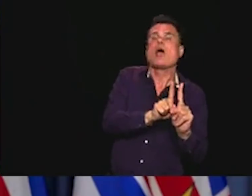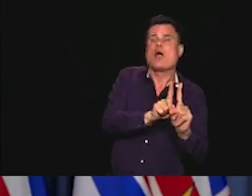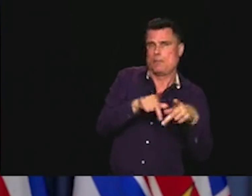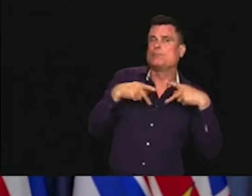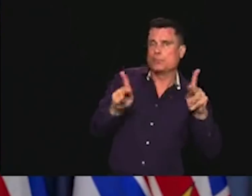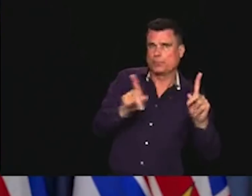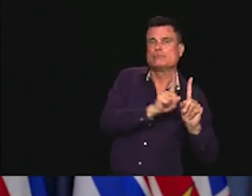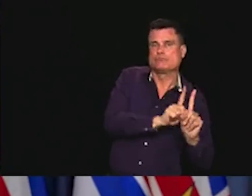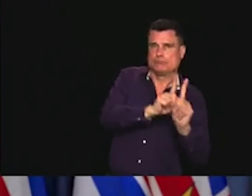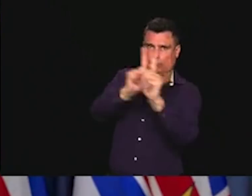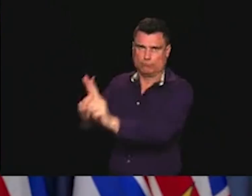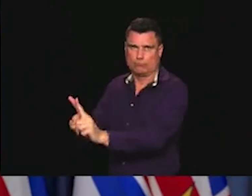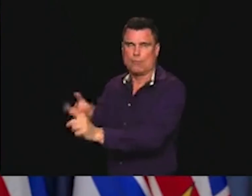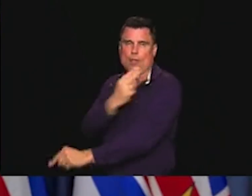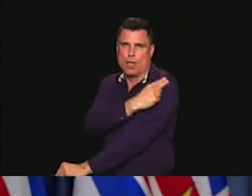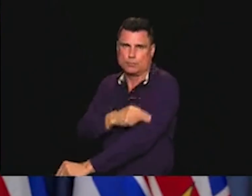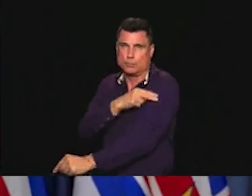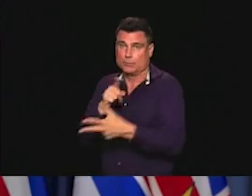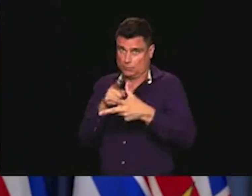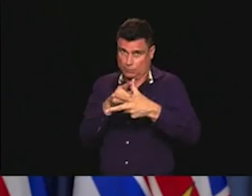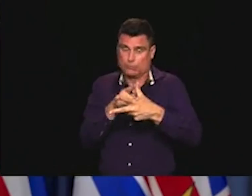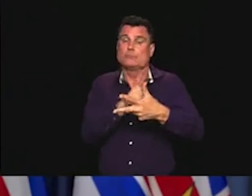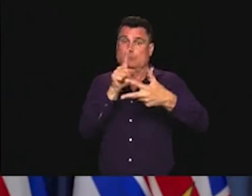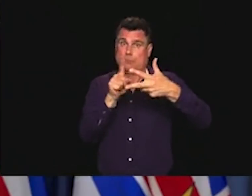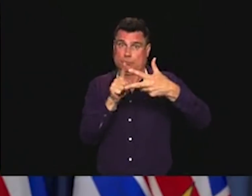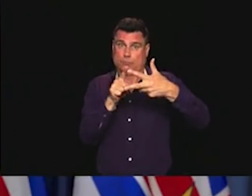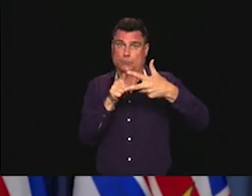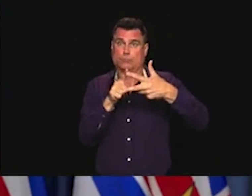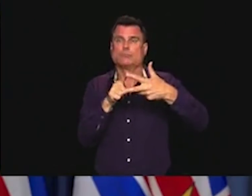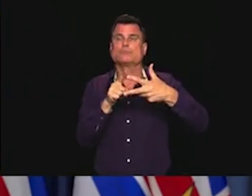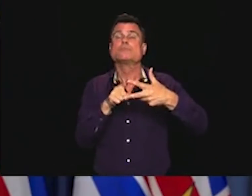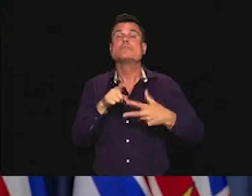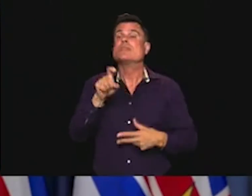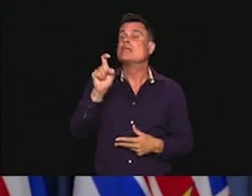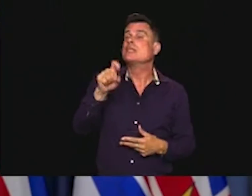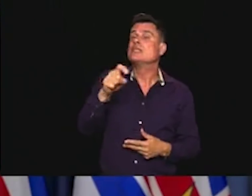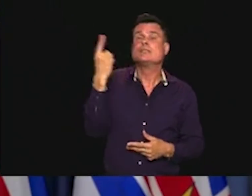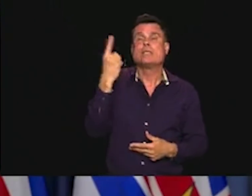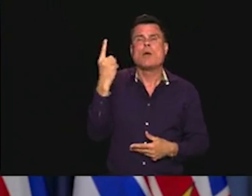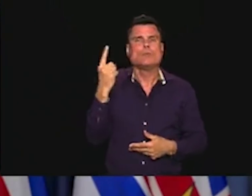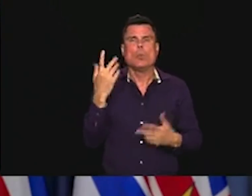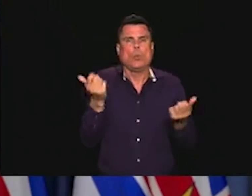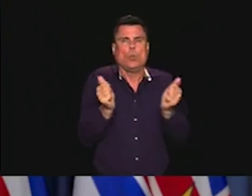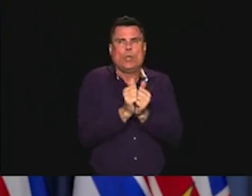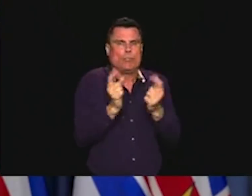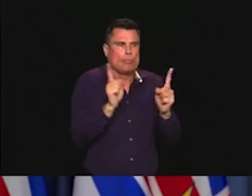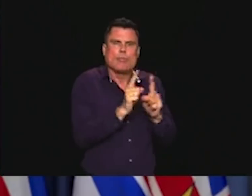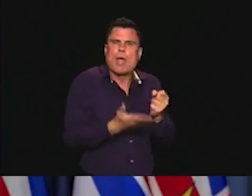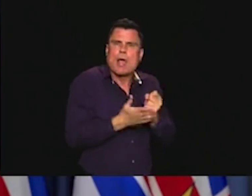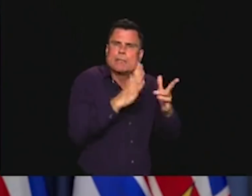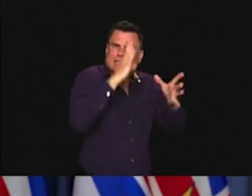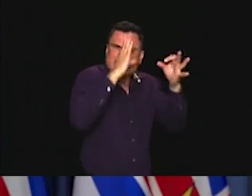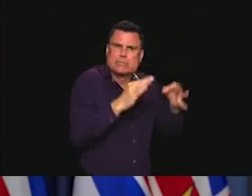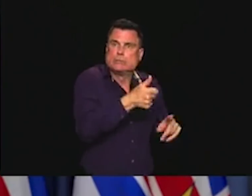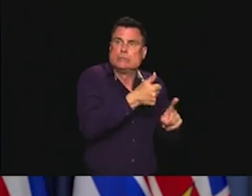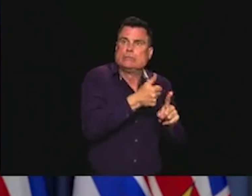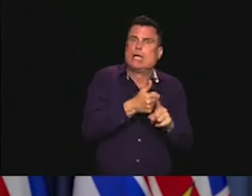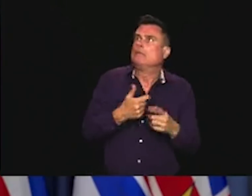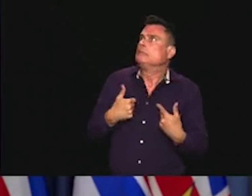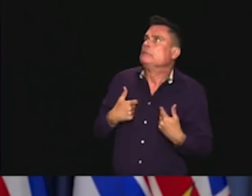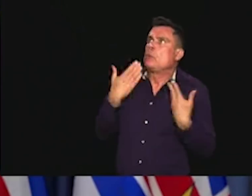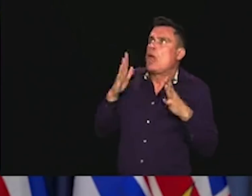people in the disability community so that they would have the confidence to visit hospitals, and they're also, I think, will be helpful with our staff in making those